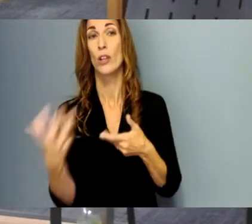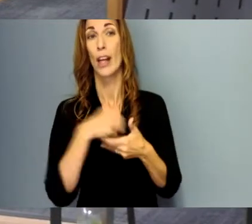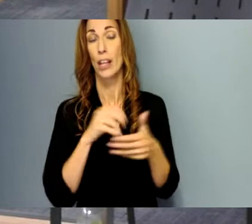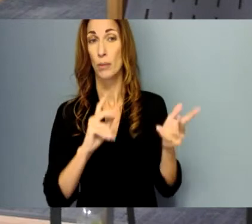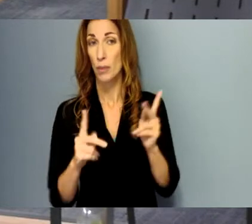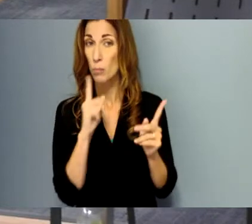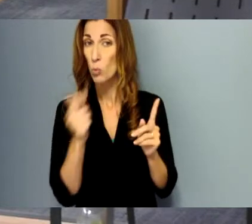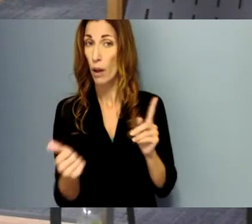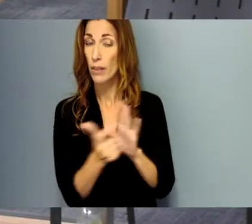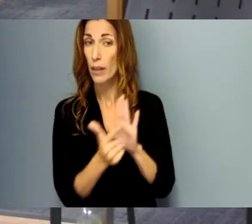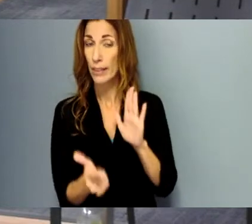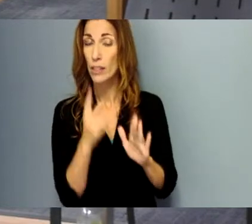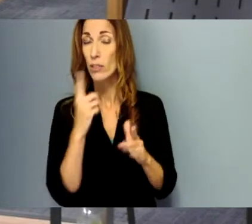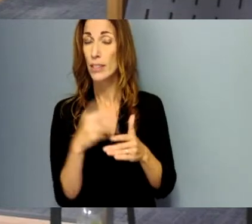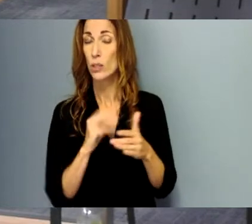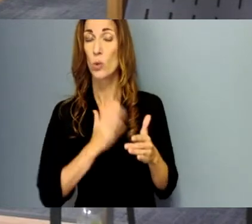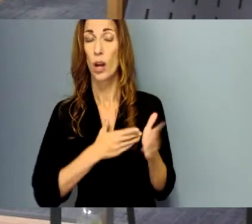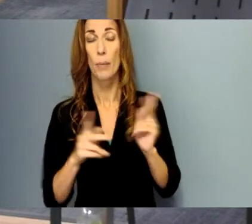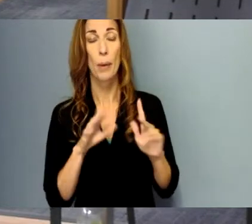our population?